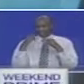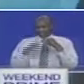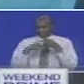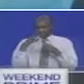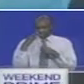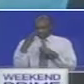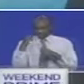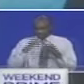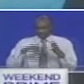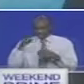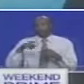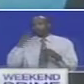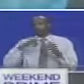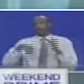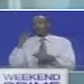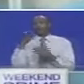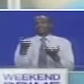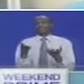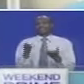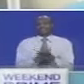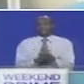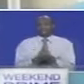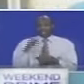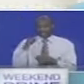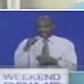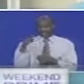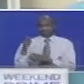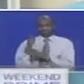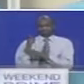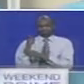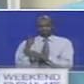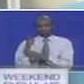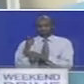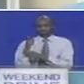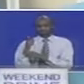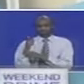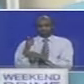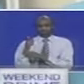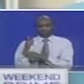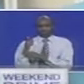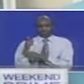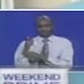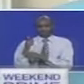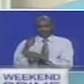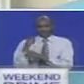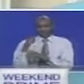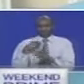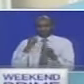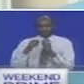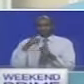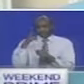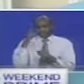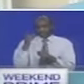for the day is to find out who won and what the score was. Hii mwanga huu ni ya mchezo wa